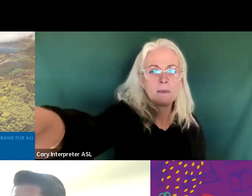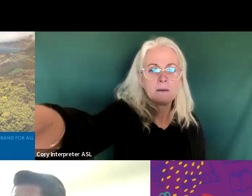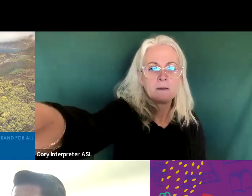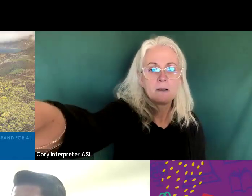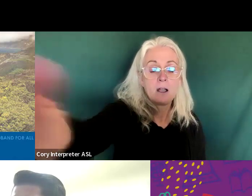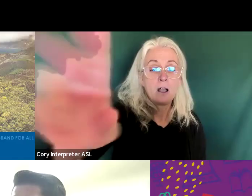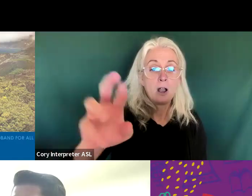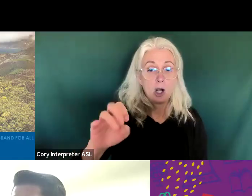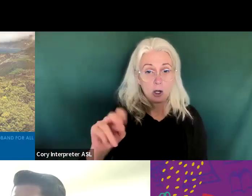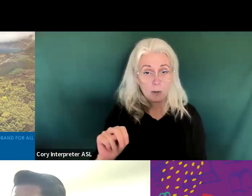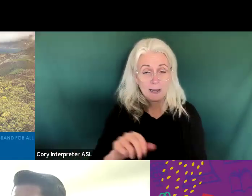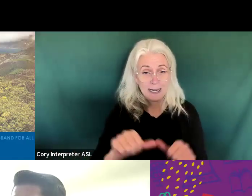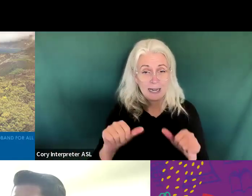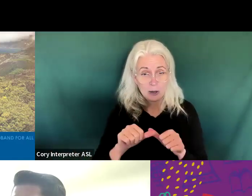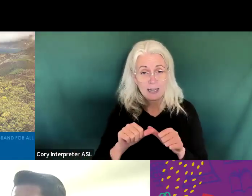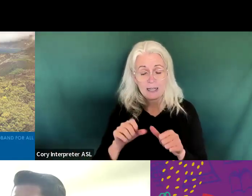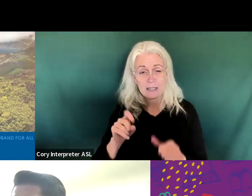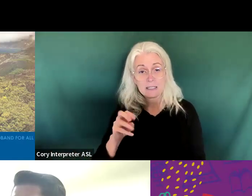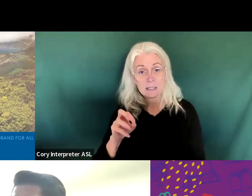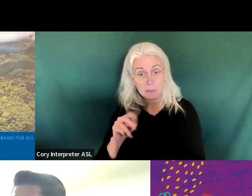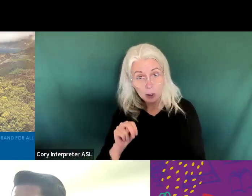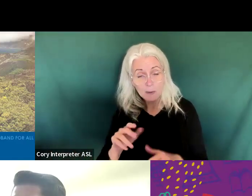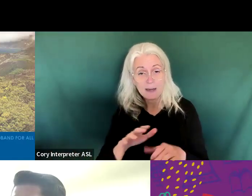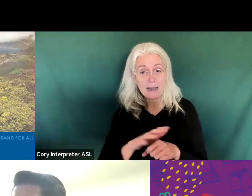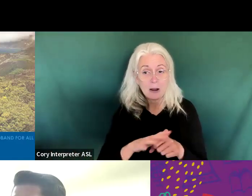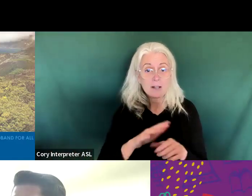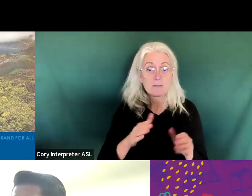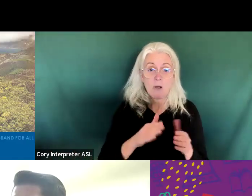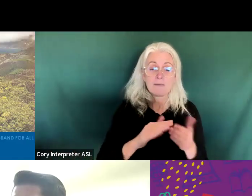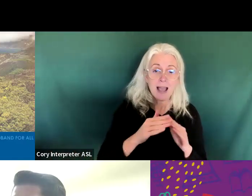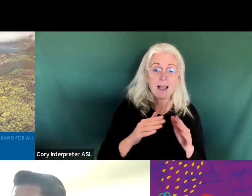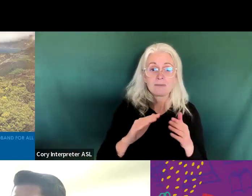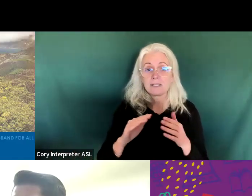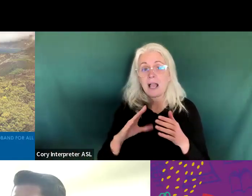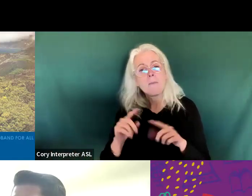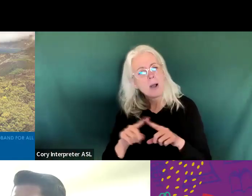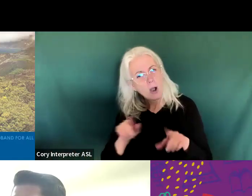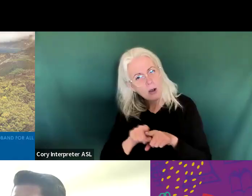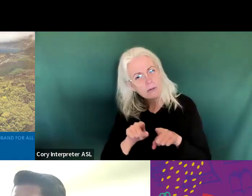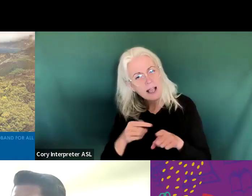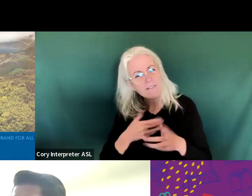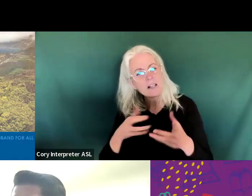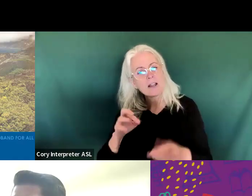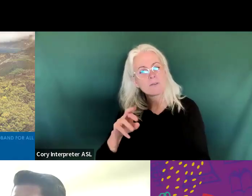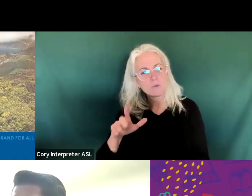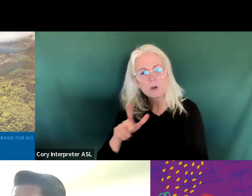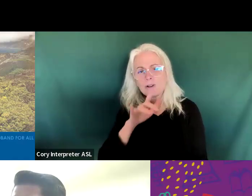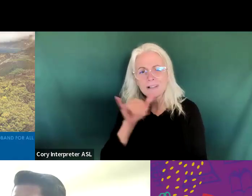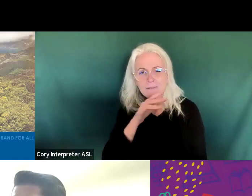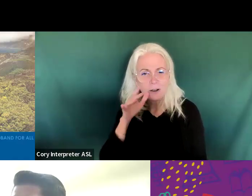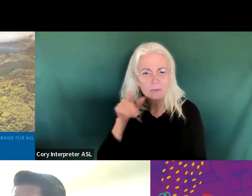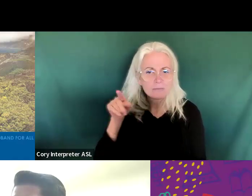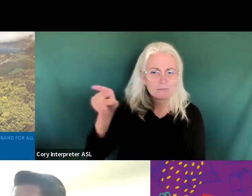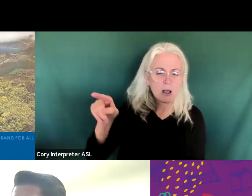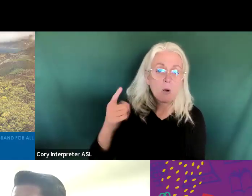urban areas. We have a lot of suburban areas, and then we have some small towns and cities, but then we also have a lot of rural areas. And one of the ways